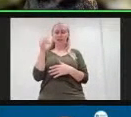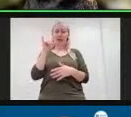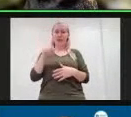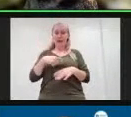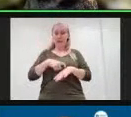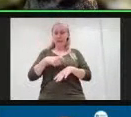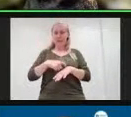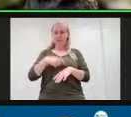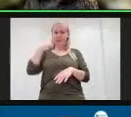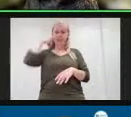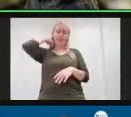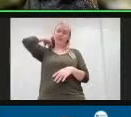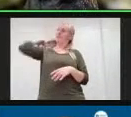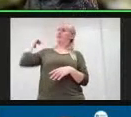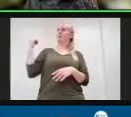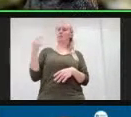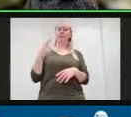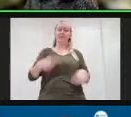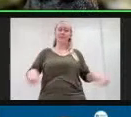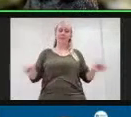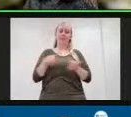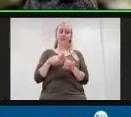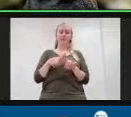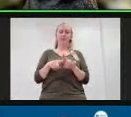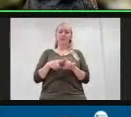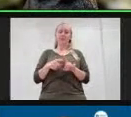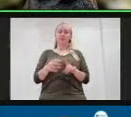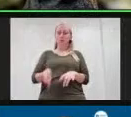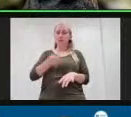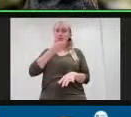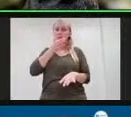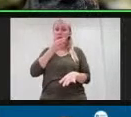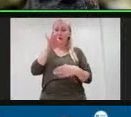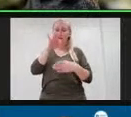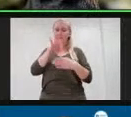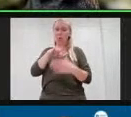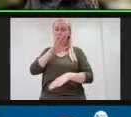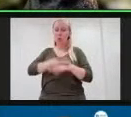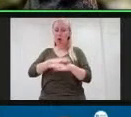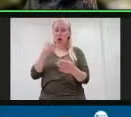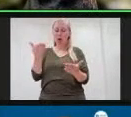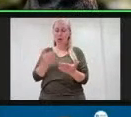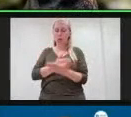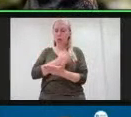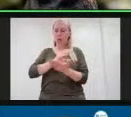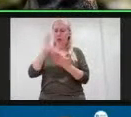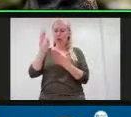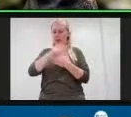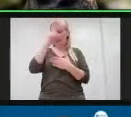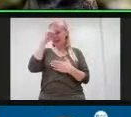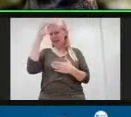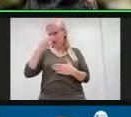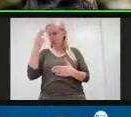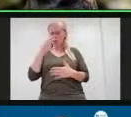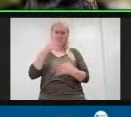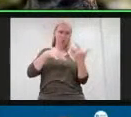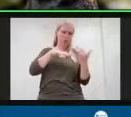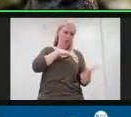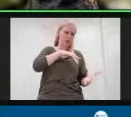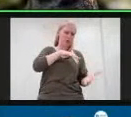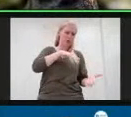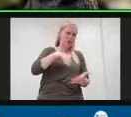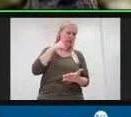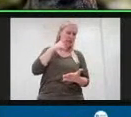time, they were just about to vote on some curriculum. I think it was history or social studies for